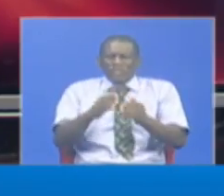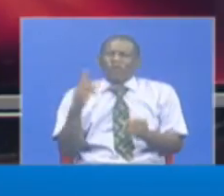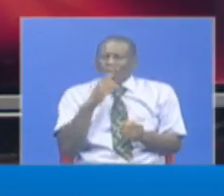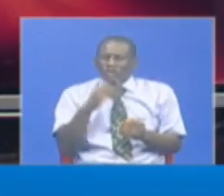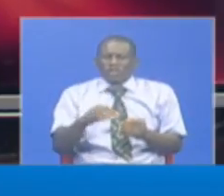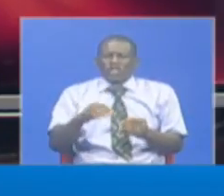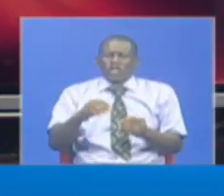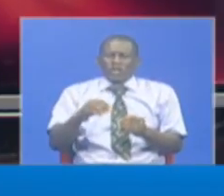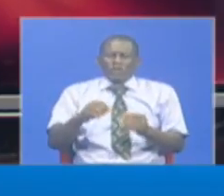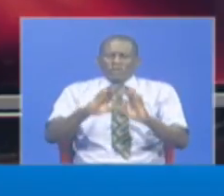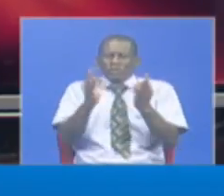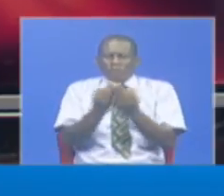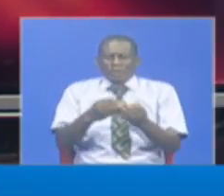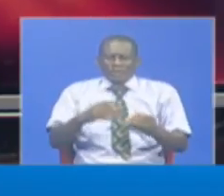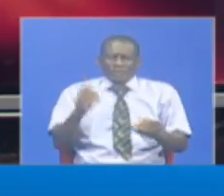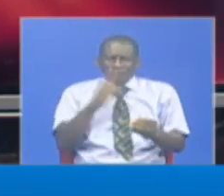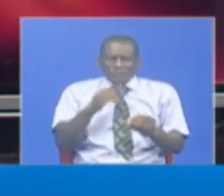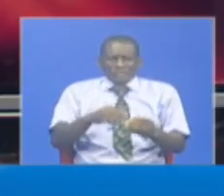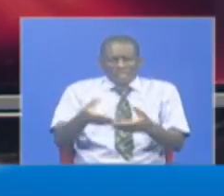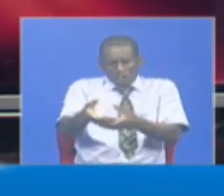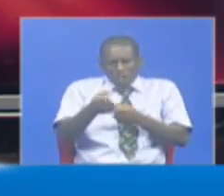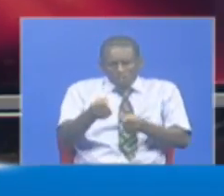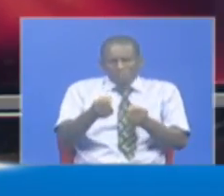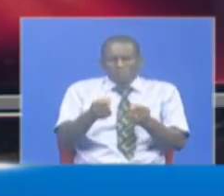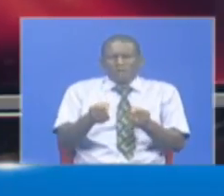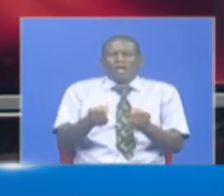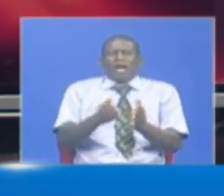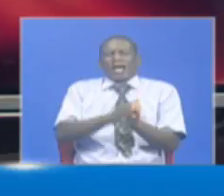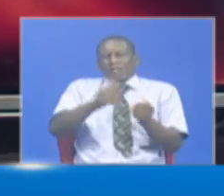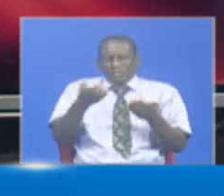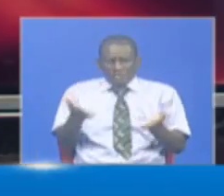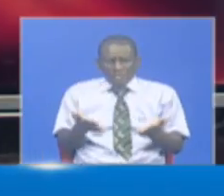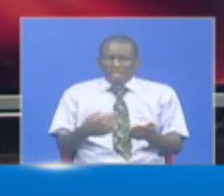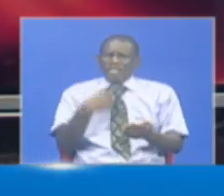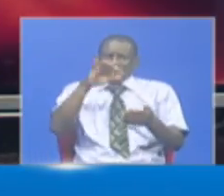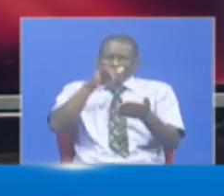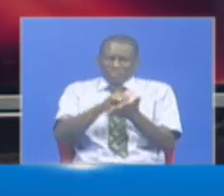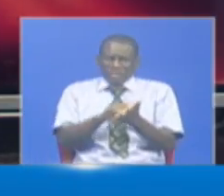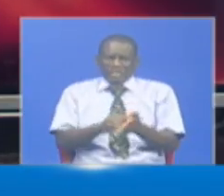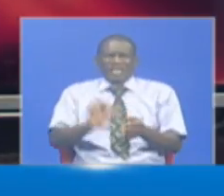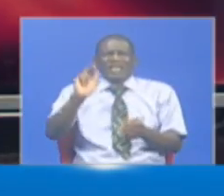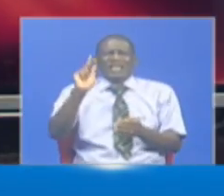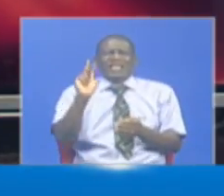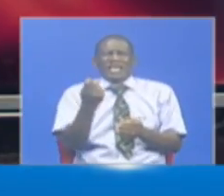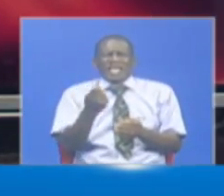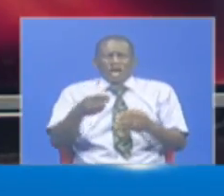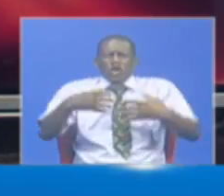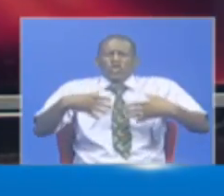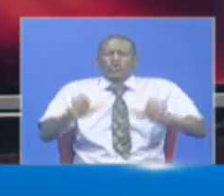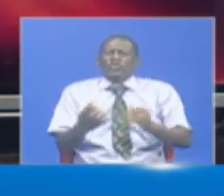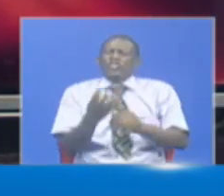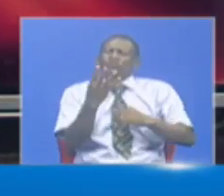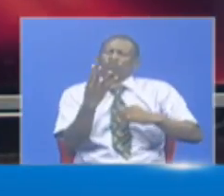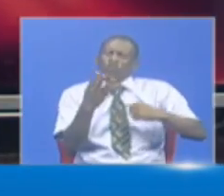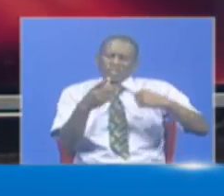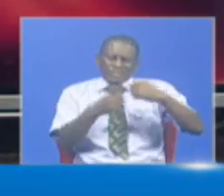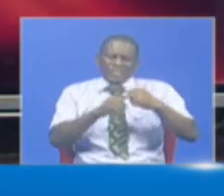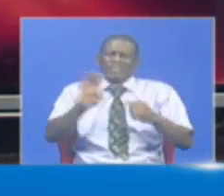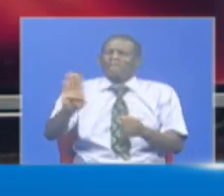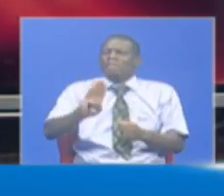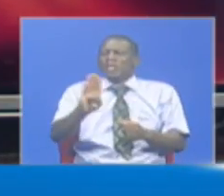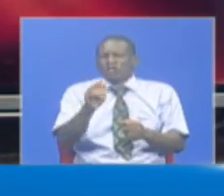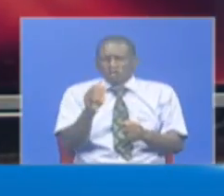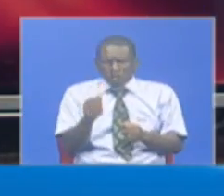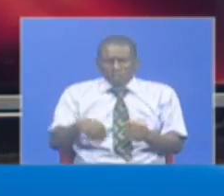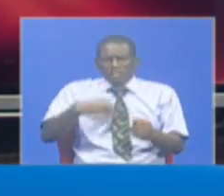violence, rape, and defilement, among others. While it is estimated that Kenya loses 46 billion shillings